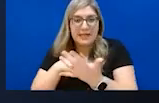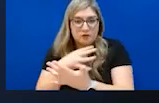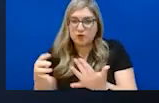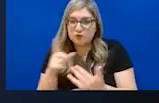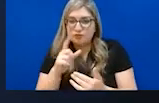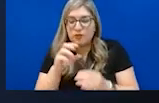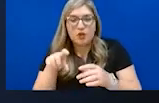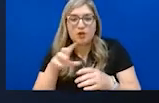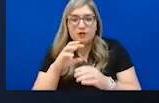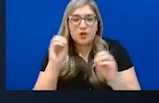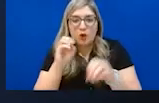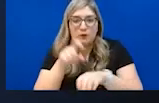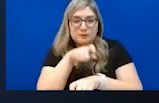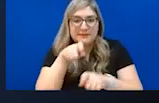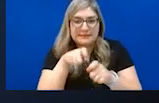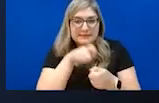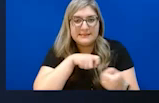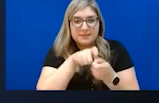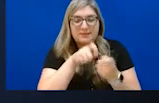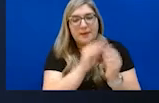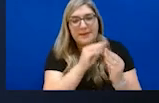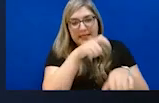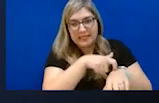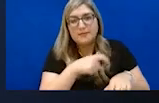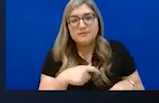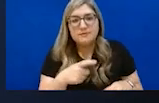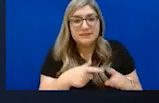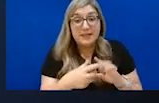button, and you add it, you accept it, and you're enrolled.